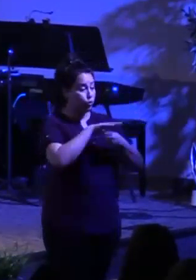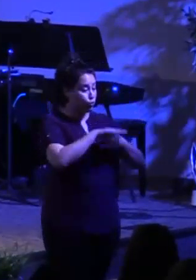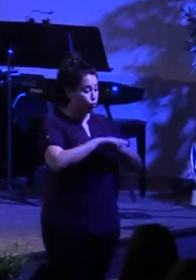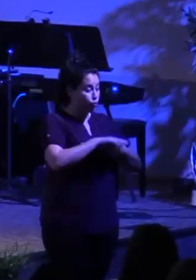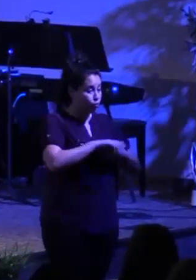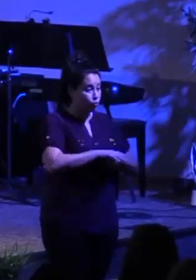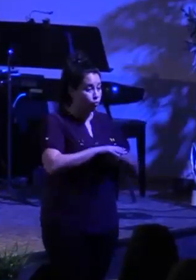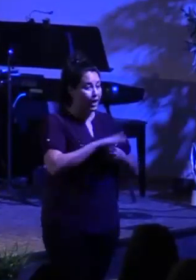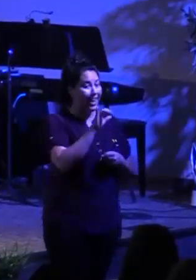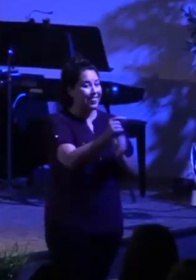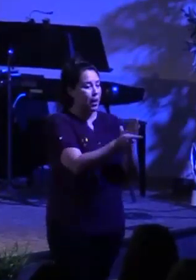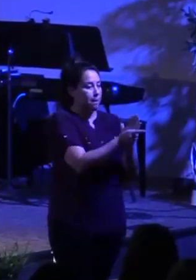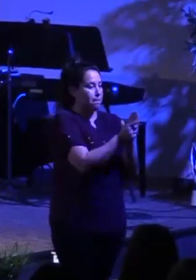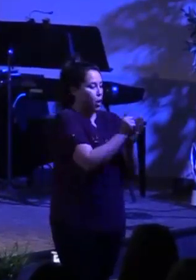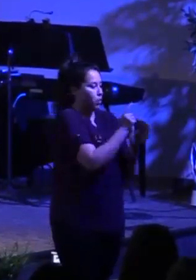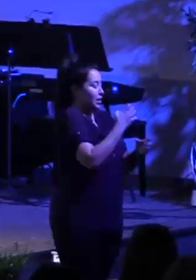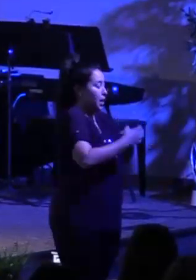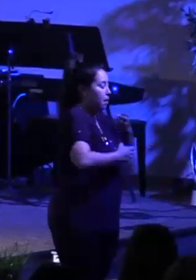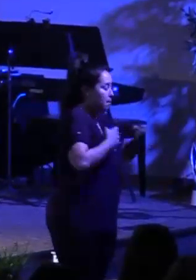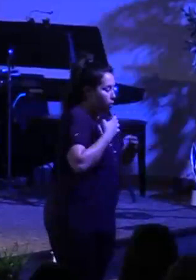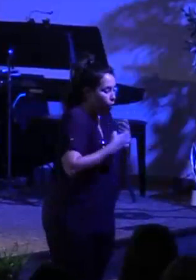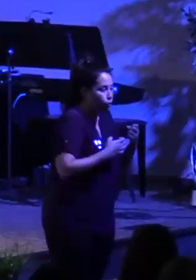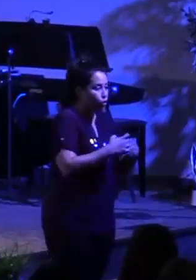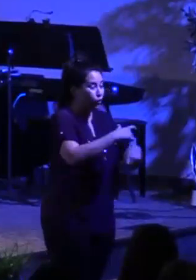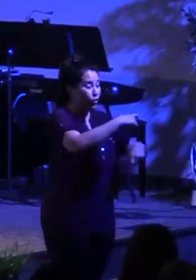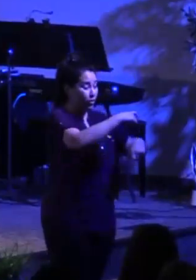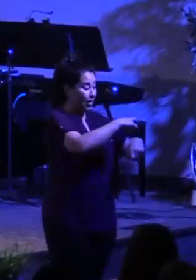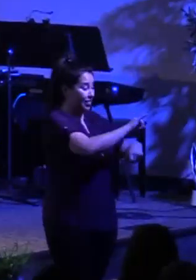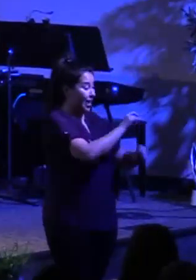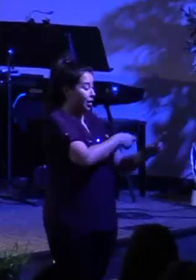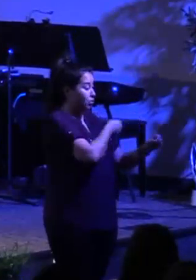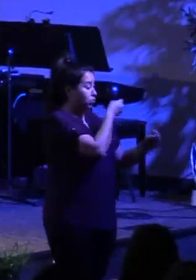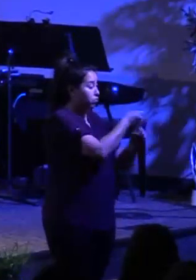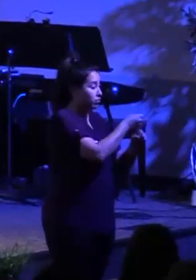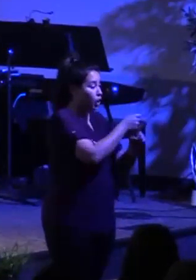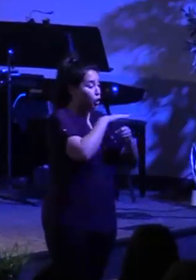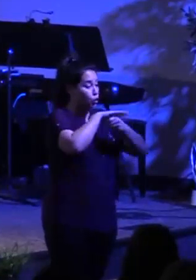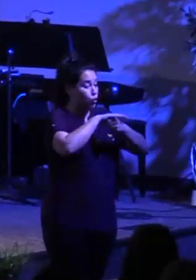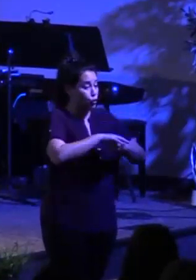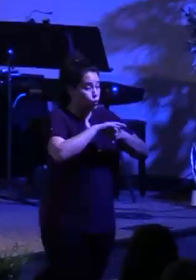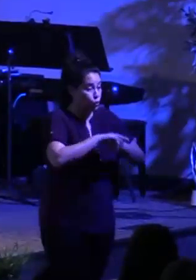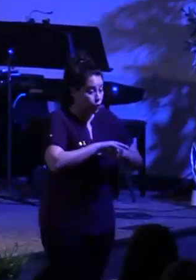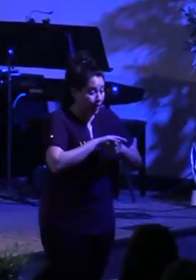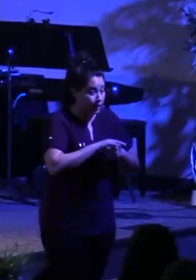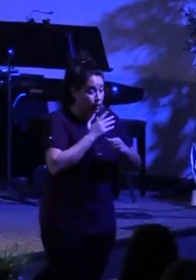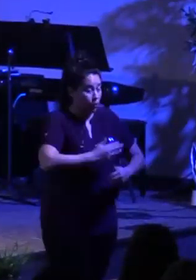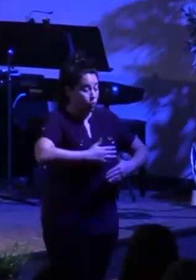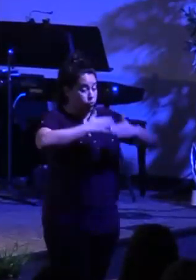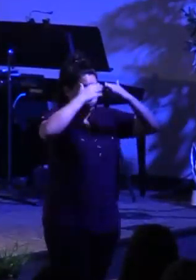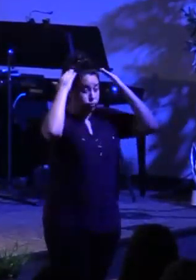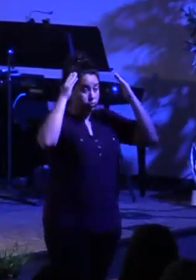from the moment of the emotion to the time that those stress hormones are flooded out of your system, it's about